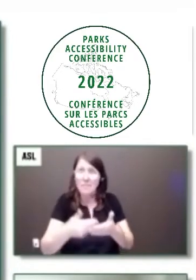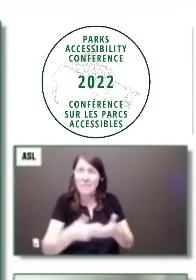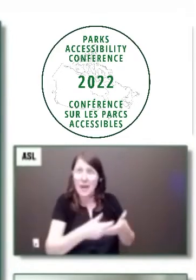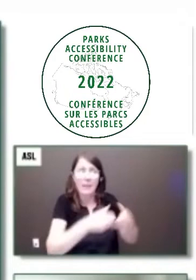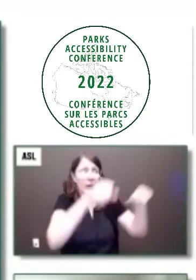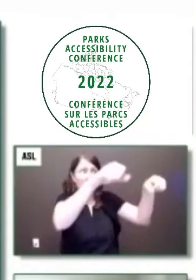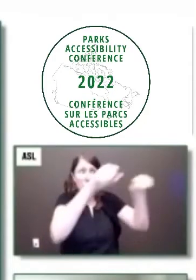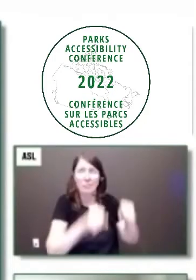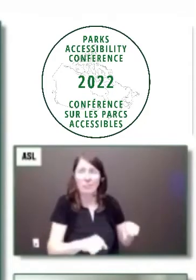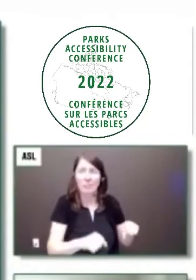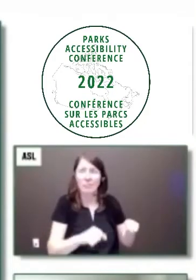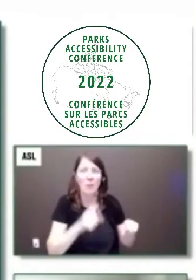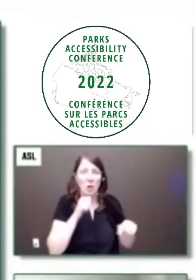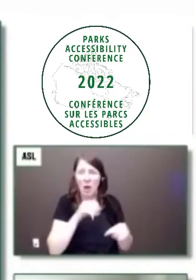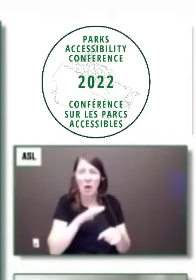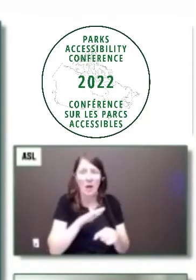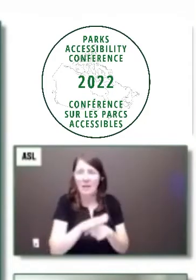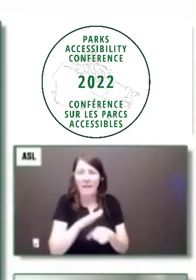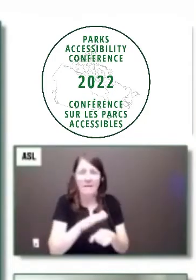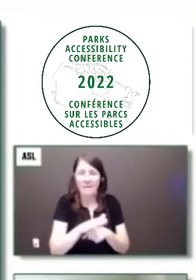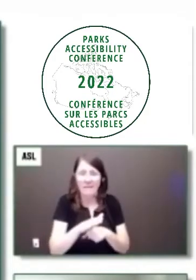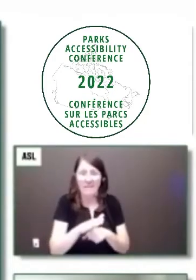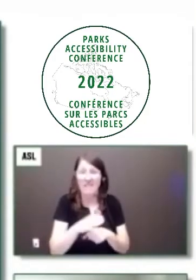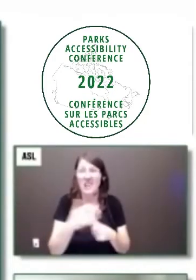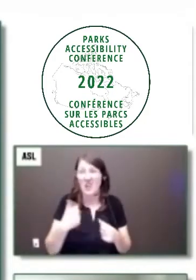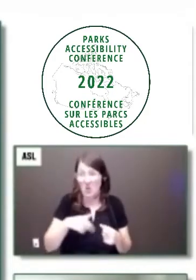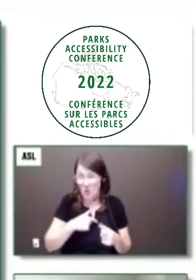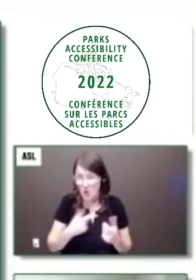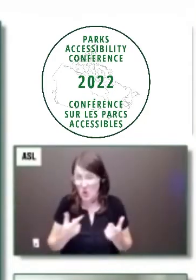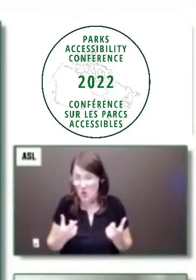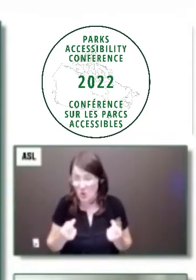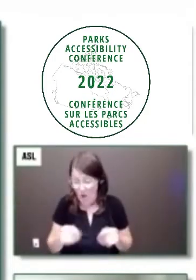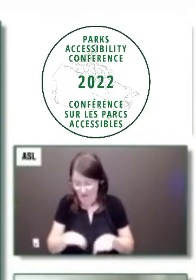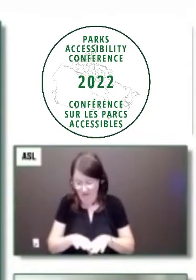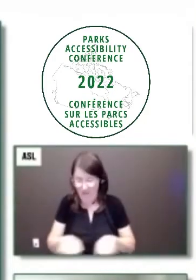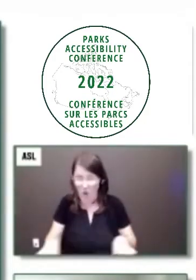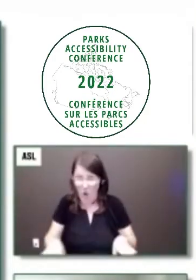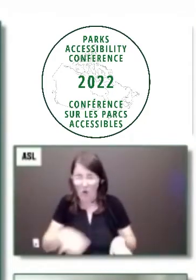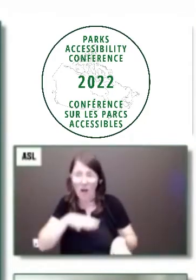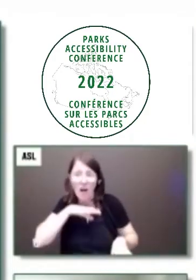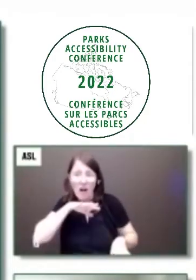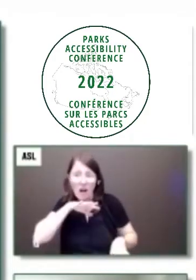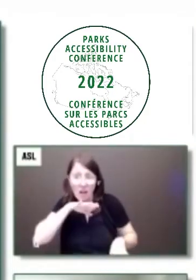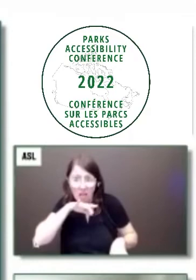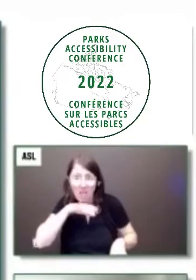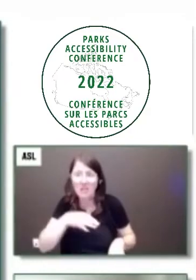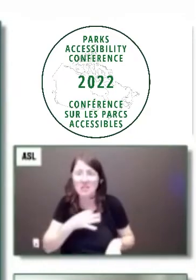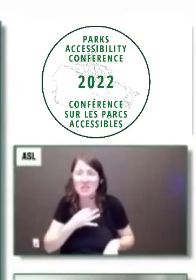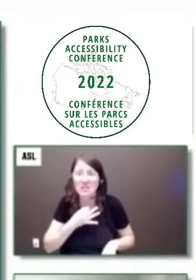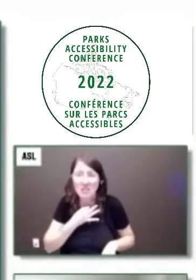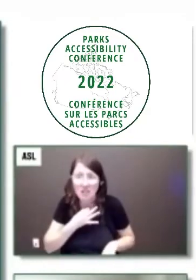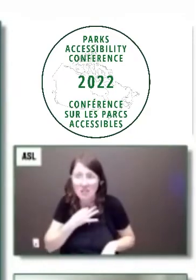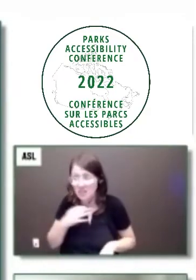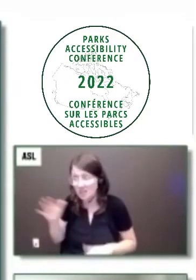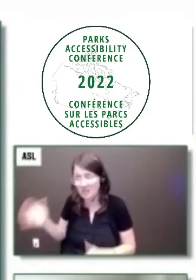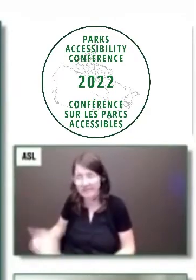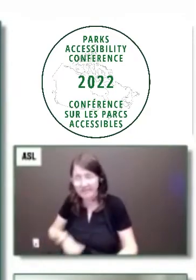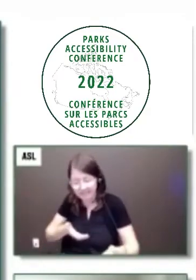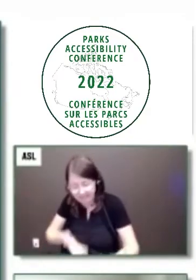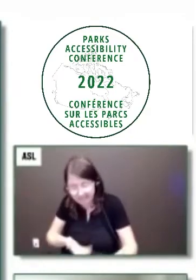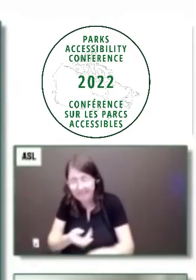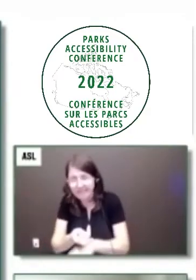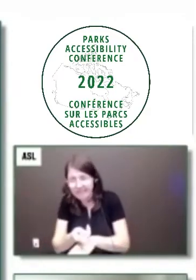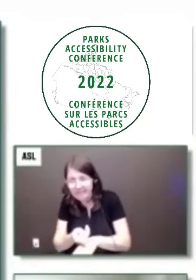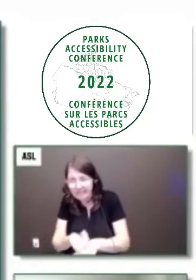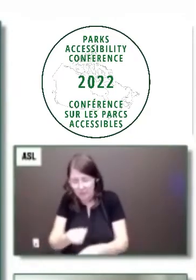on the floor of a disgusting outdoor public washroom, or we go home. And let's say we forget our dignity and my